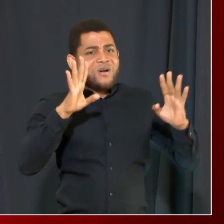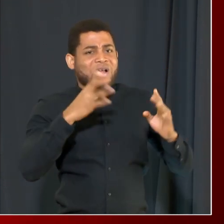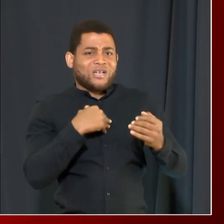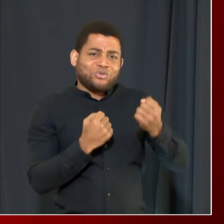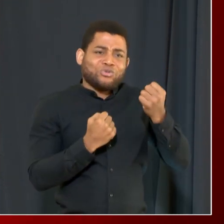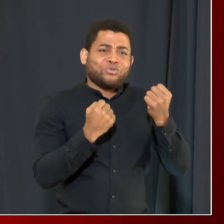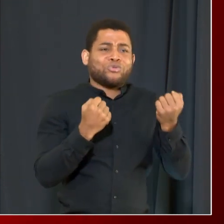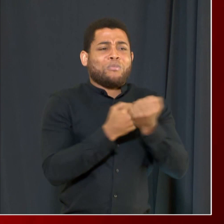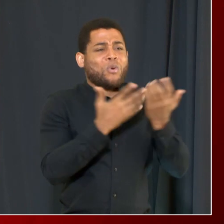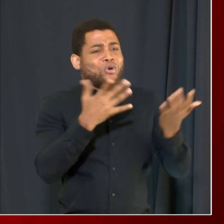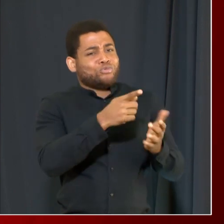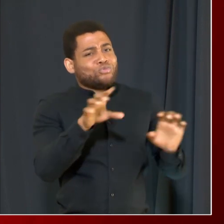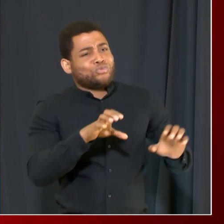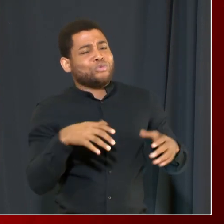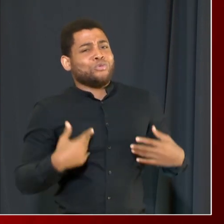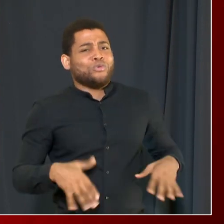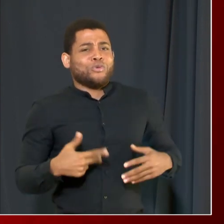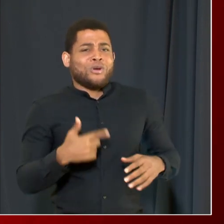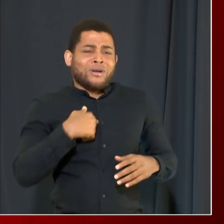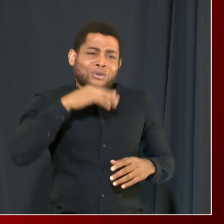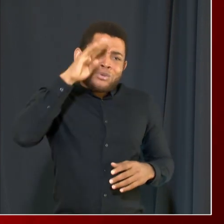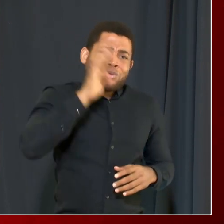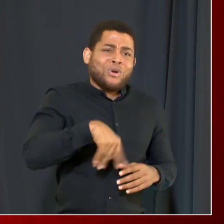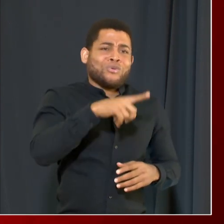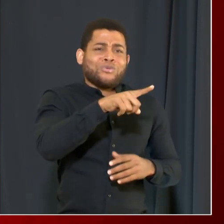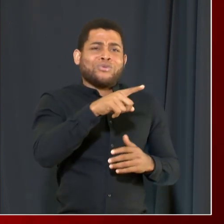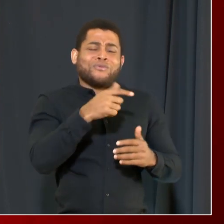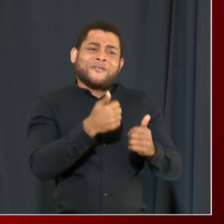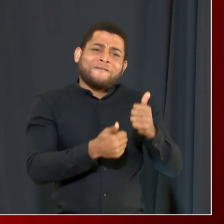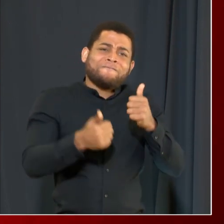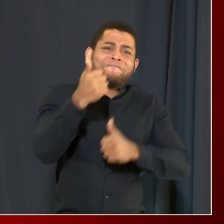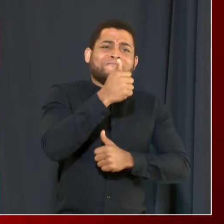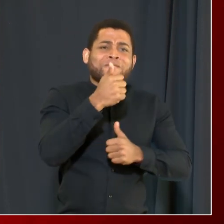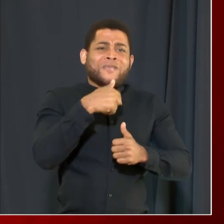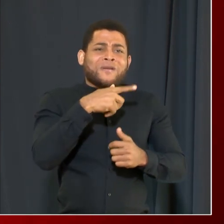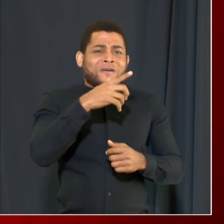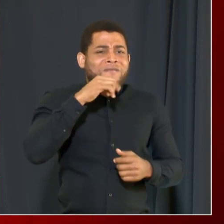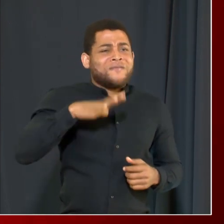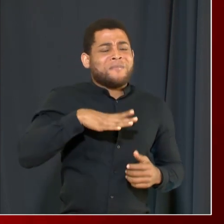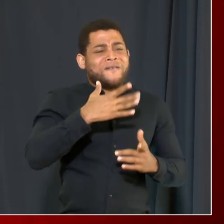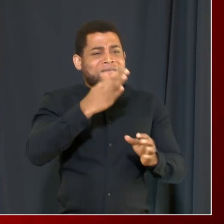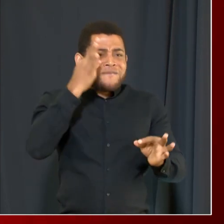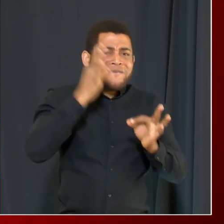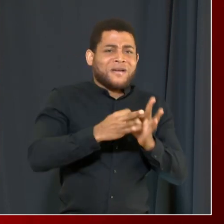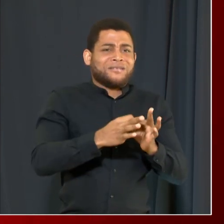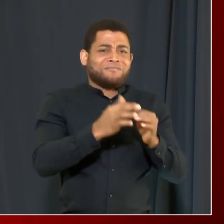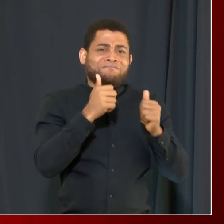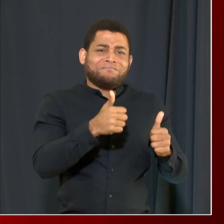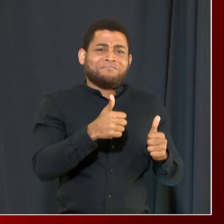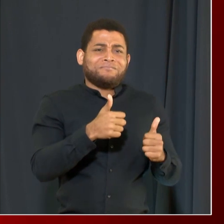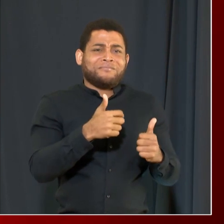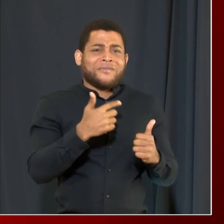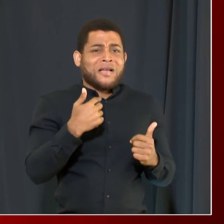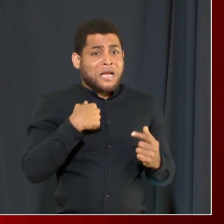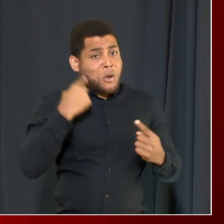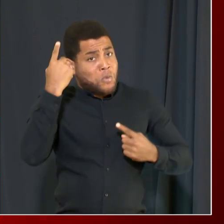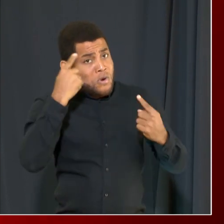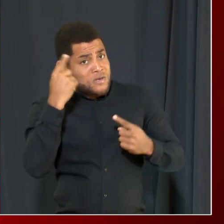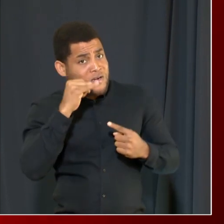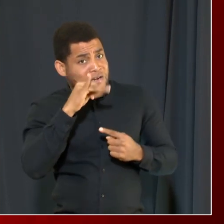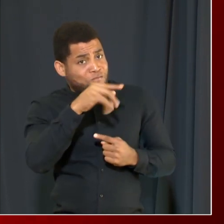doing, and I know that you and the chief are both women of faith. So I'm wondering, have you ever thought